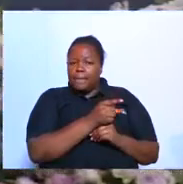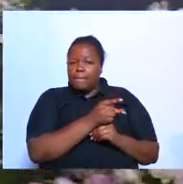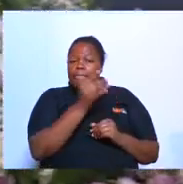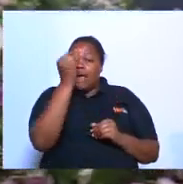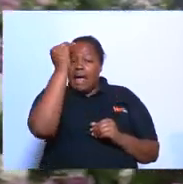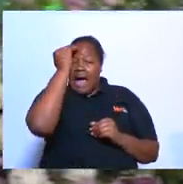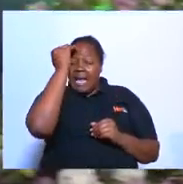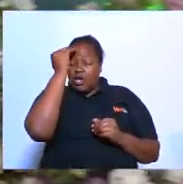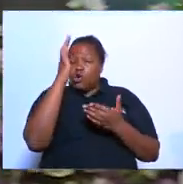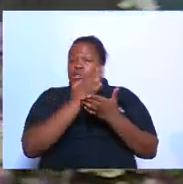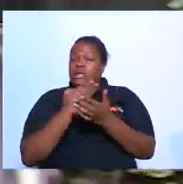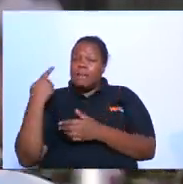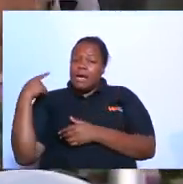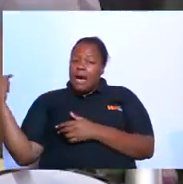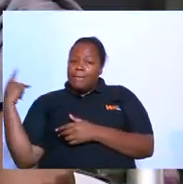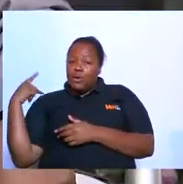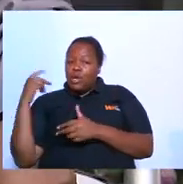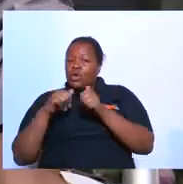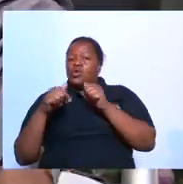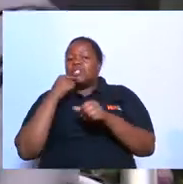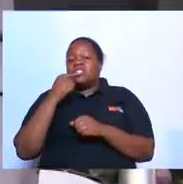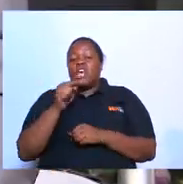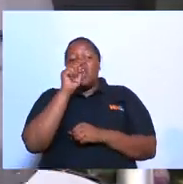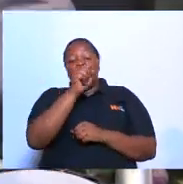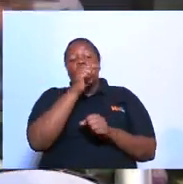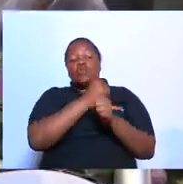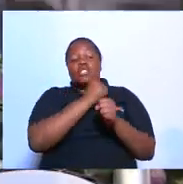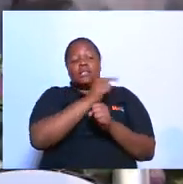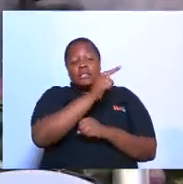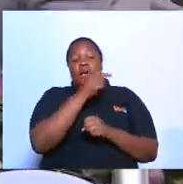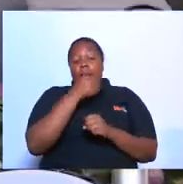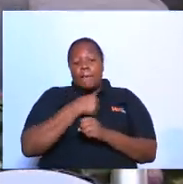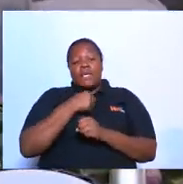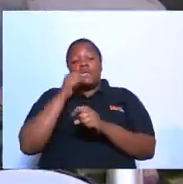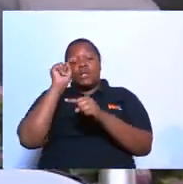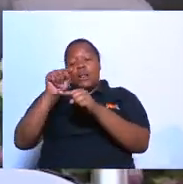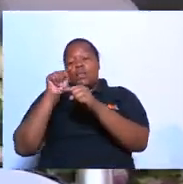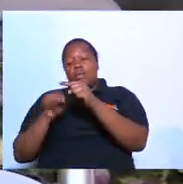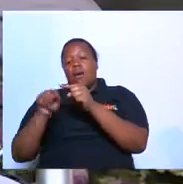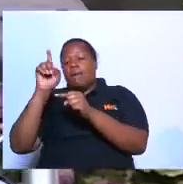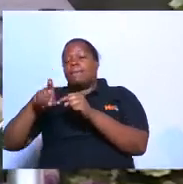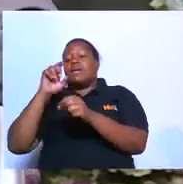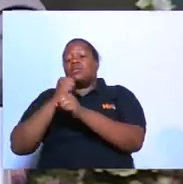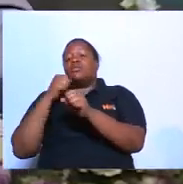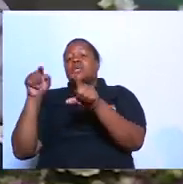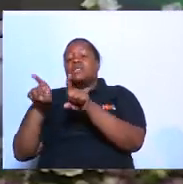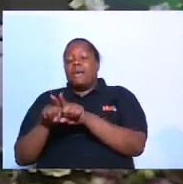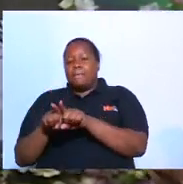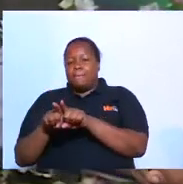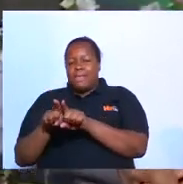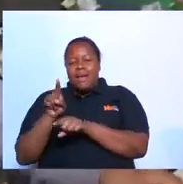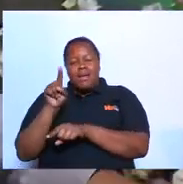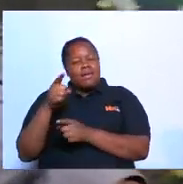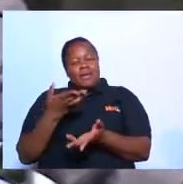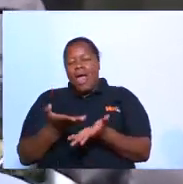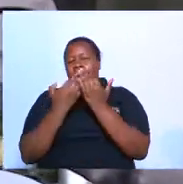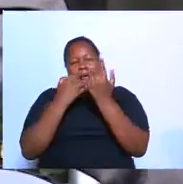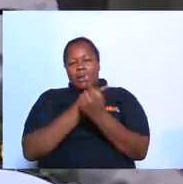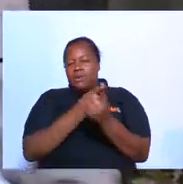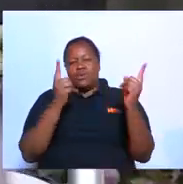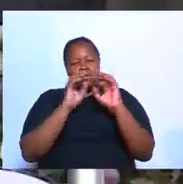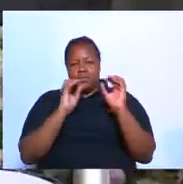I know some couples who says you did this I will do the same to you that will not help